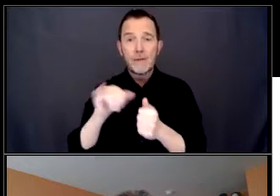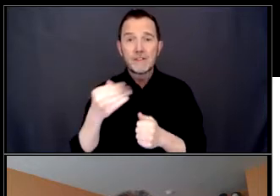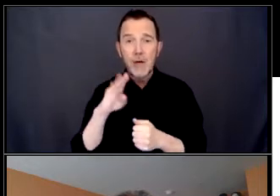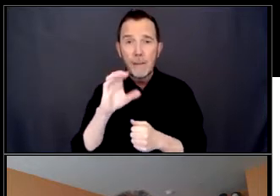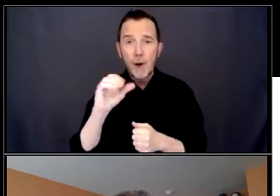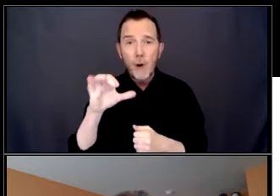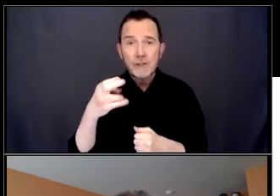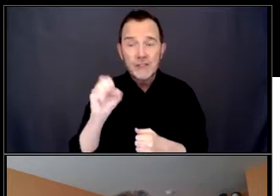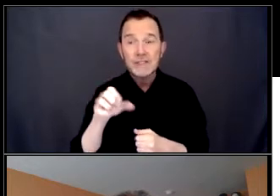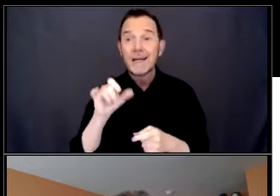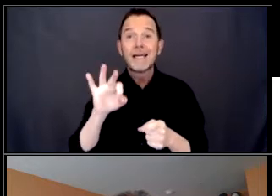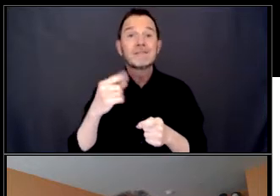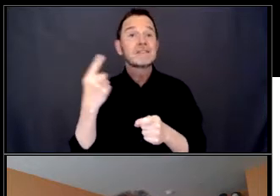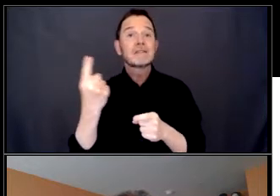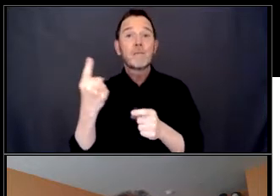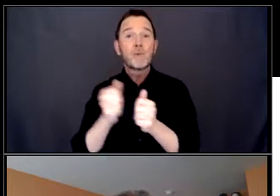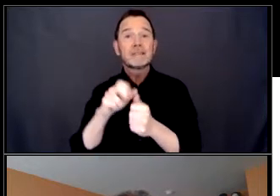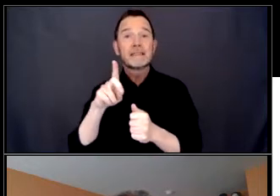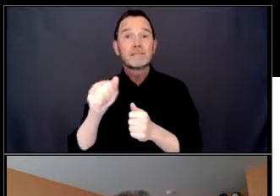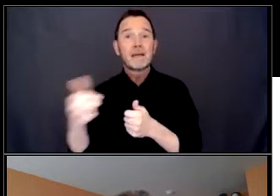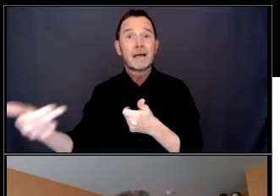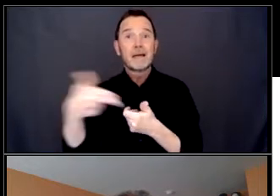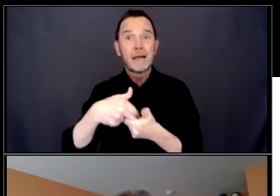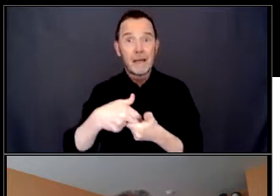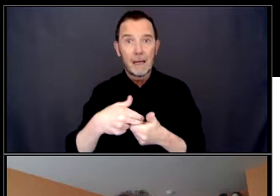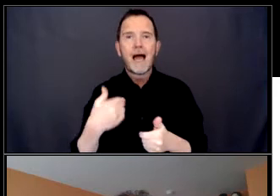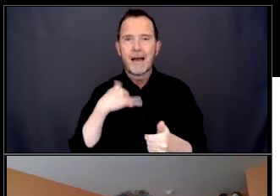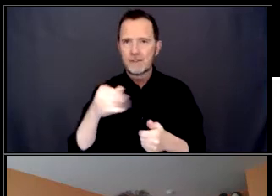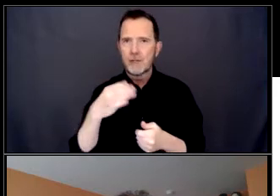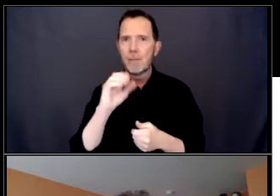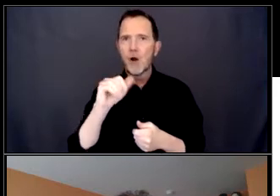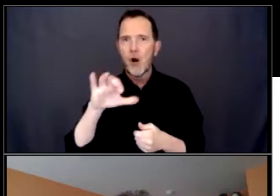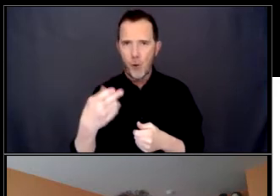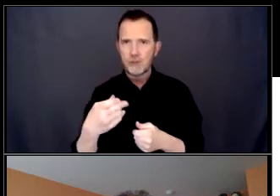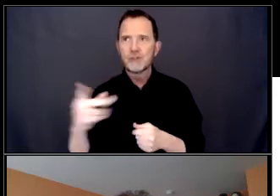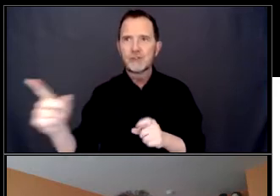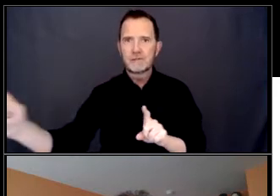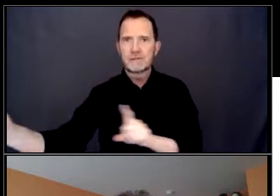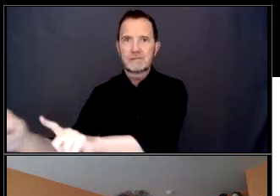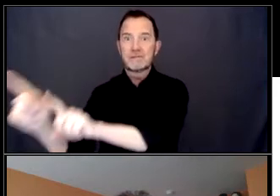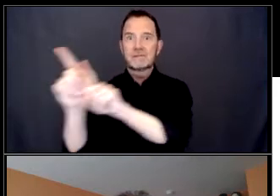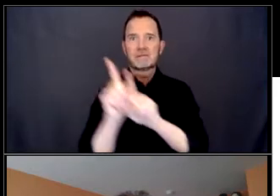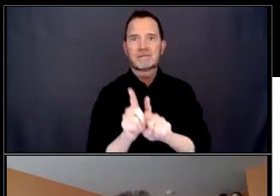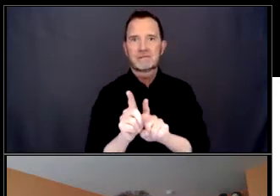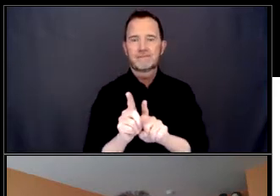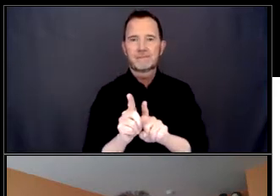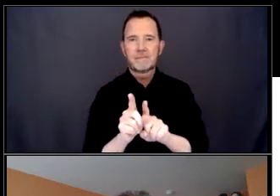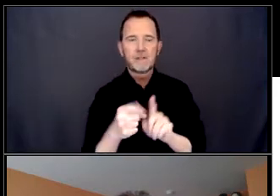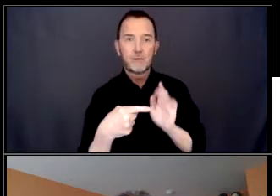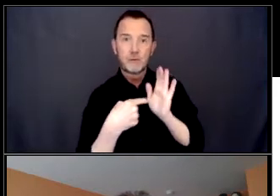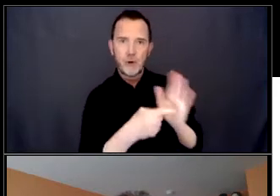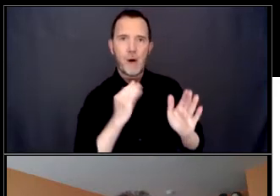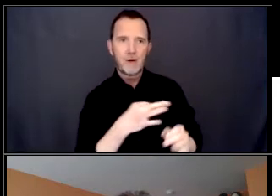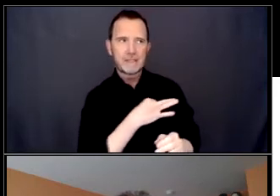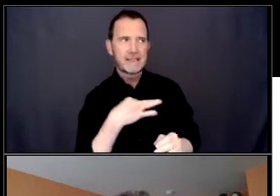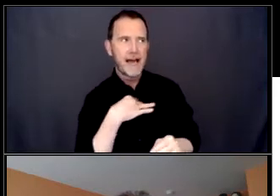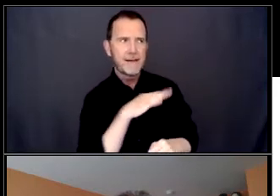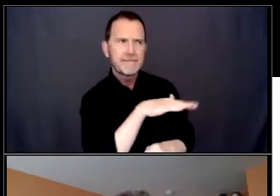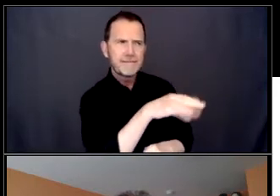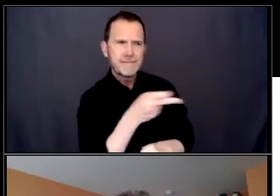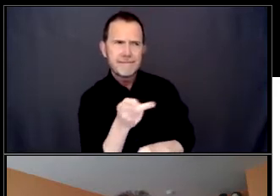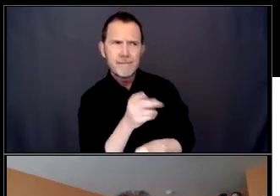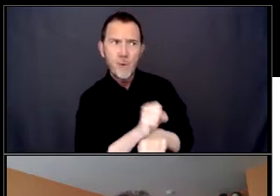on board with a disability, we have the job coaches show our managers how to better interact with the new employees that we hire, making it very comfortable